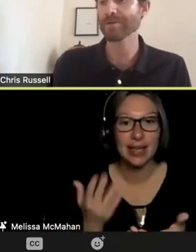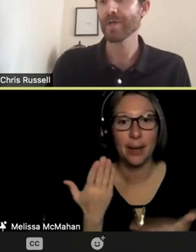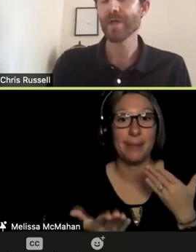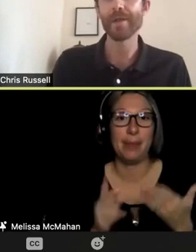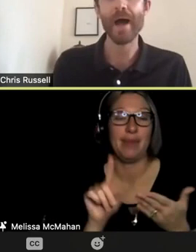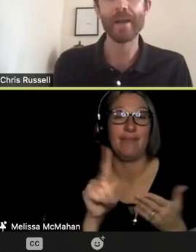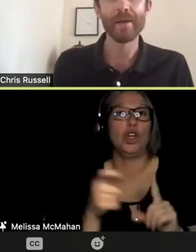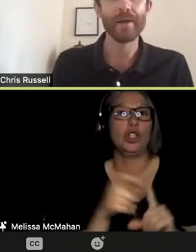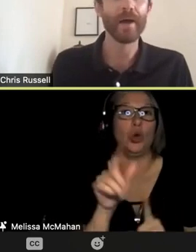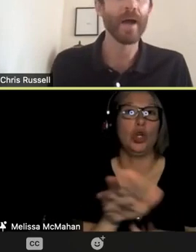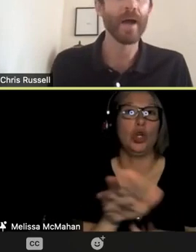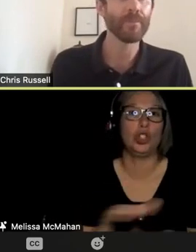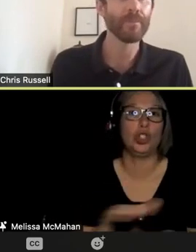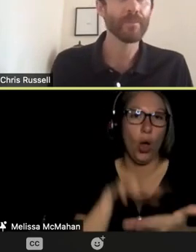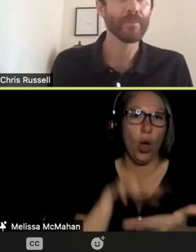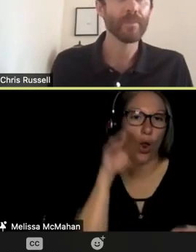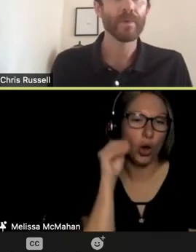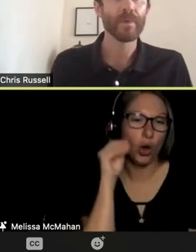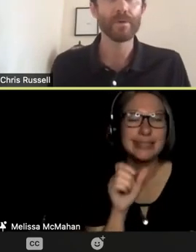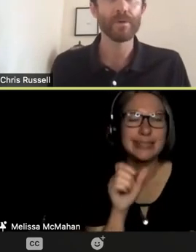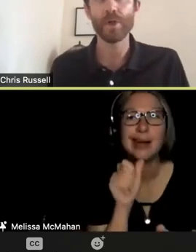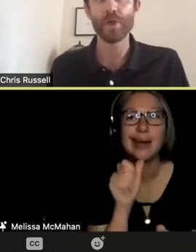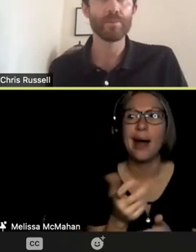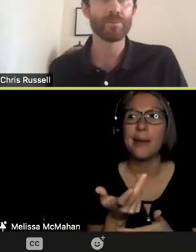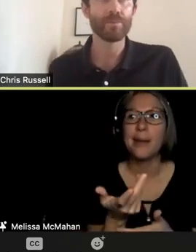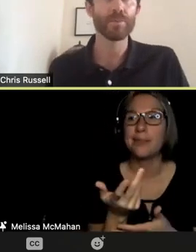child learns, not